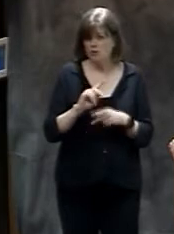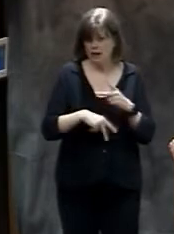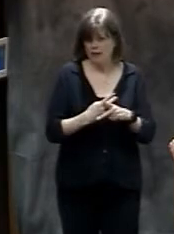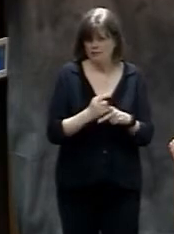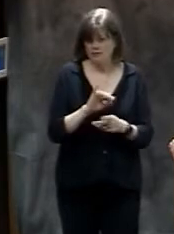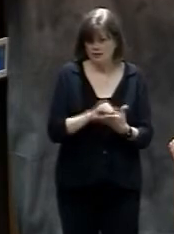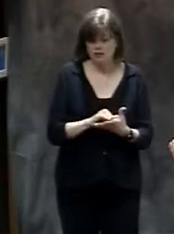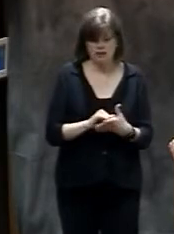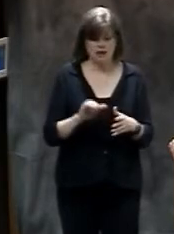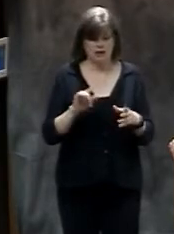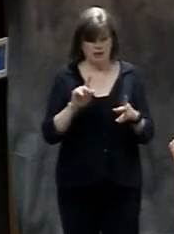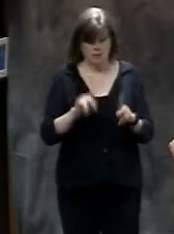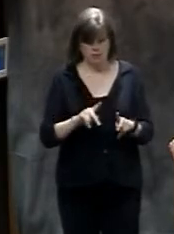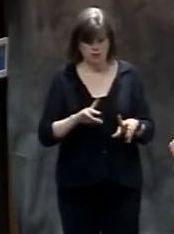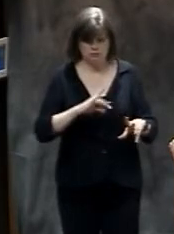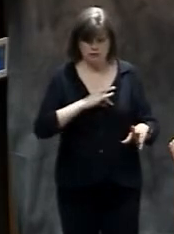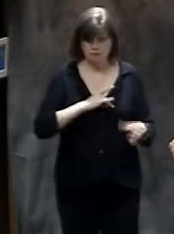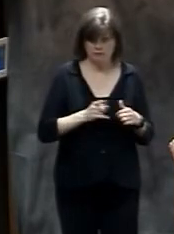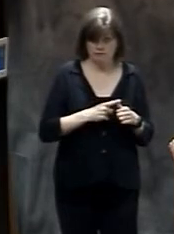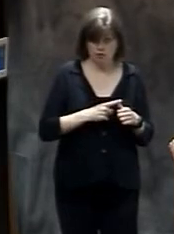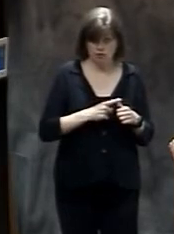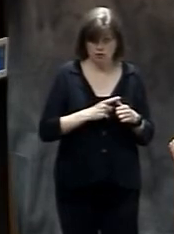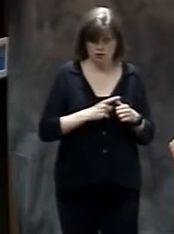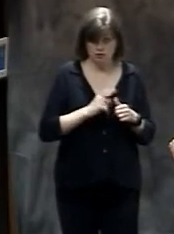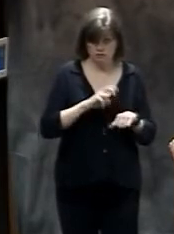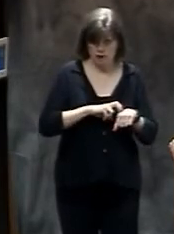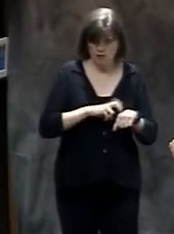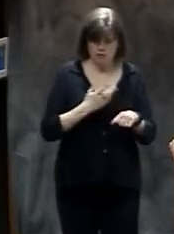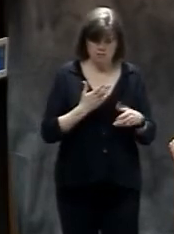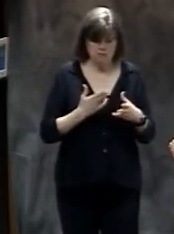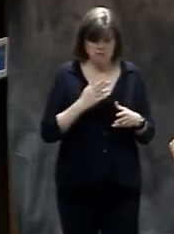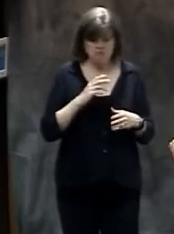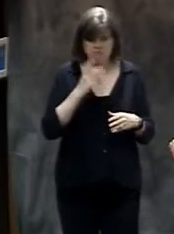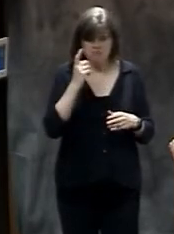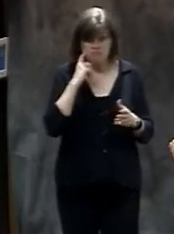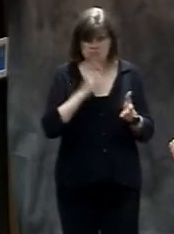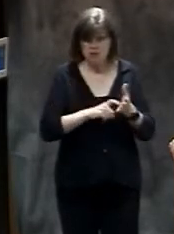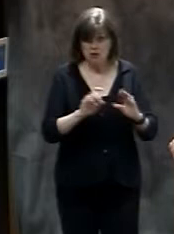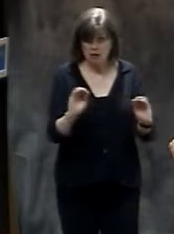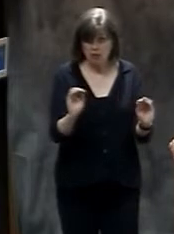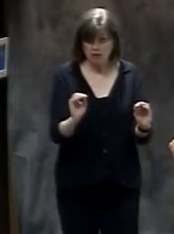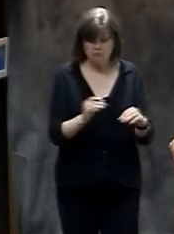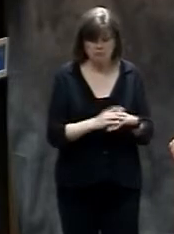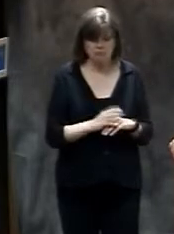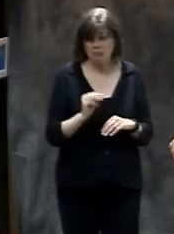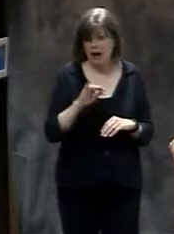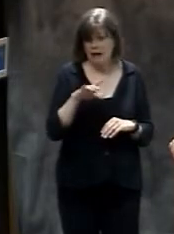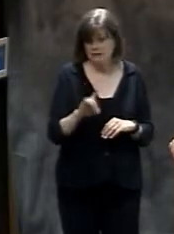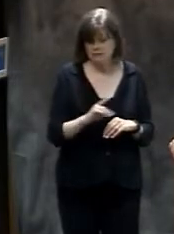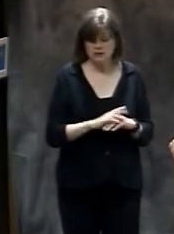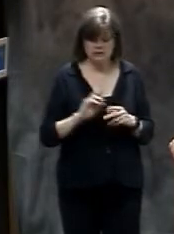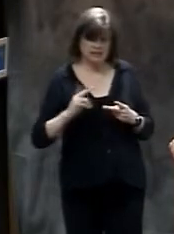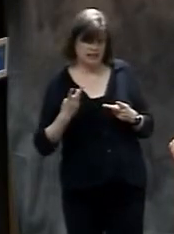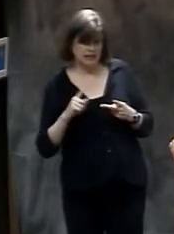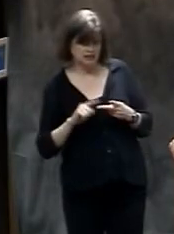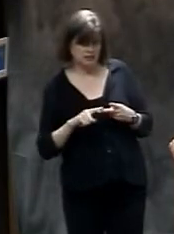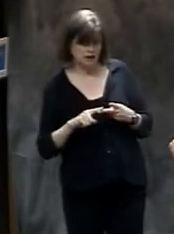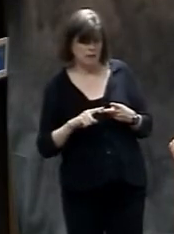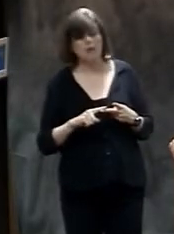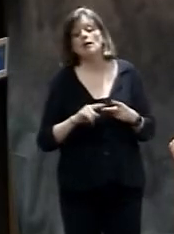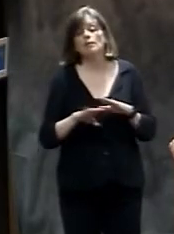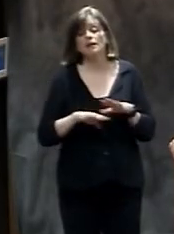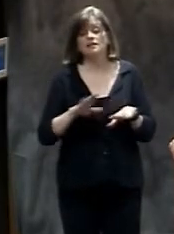first virus, sometimes you're asymptomatic. It's a mild case. The second time, however, based on something called